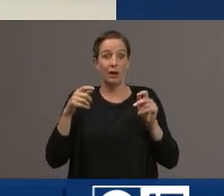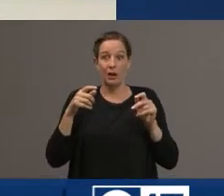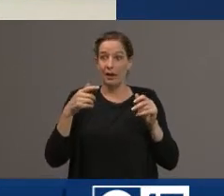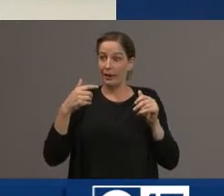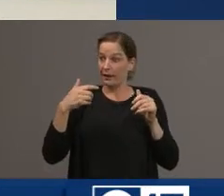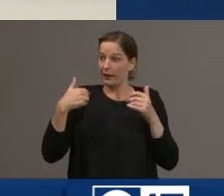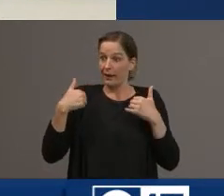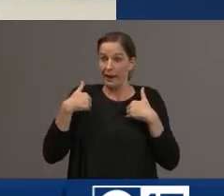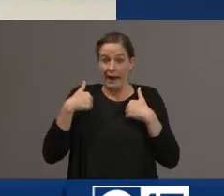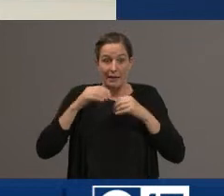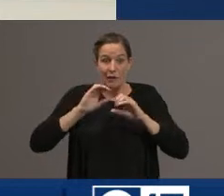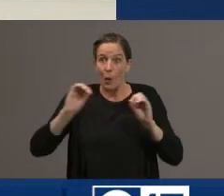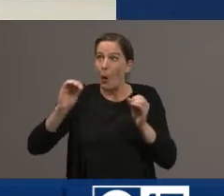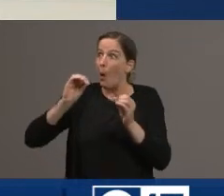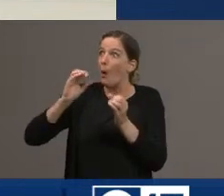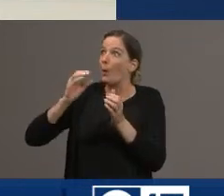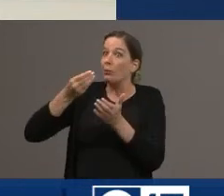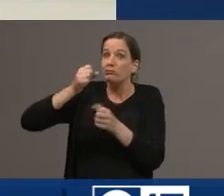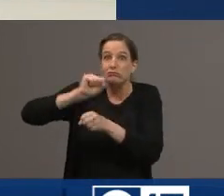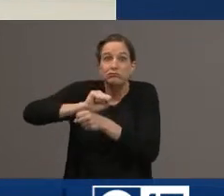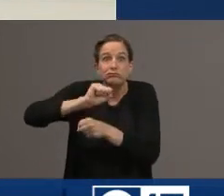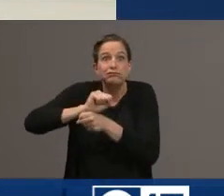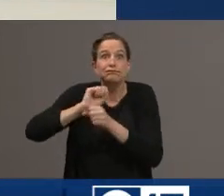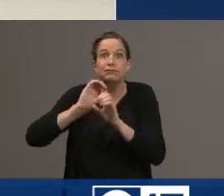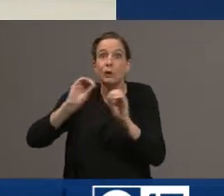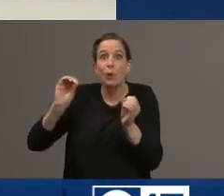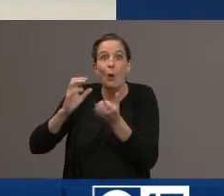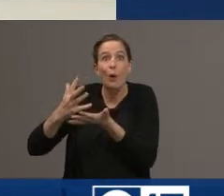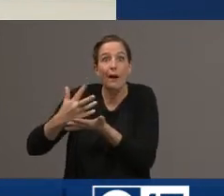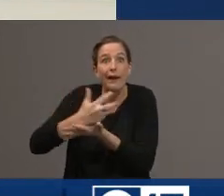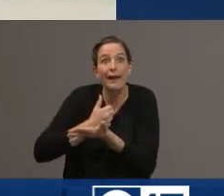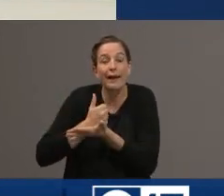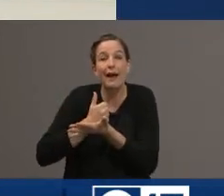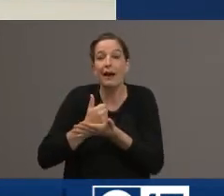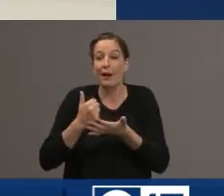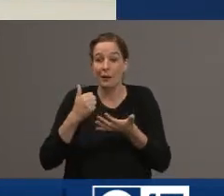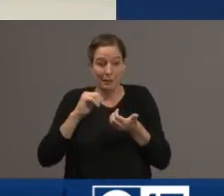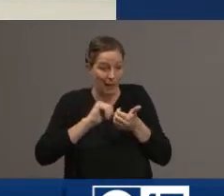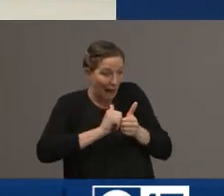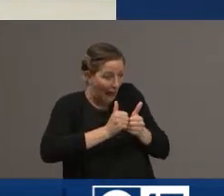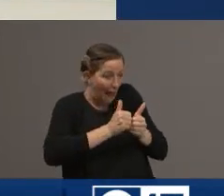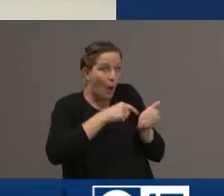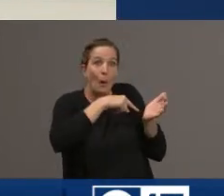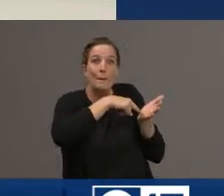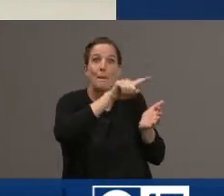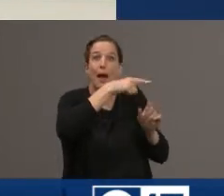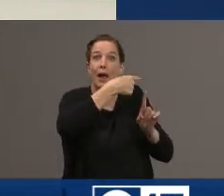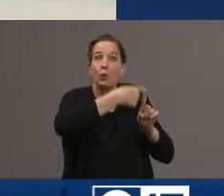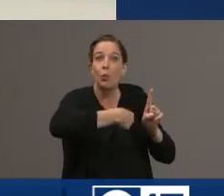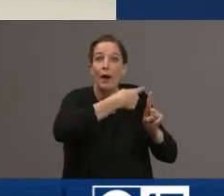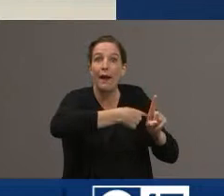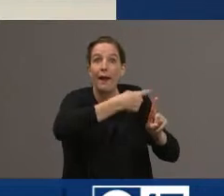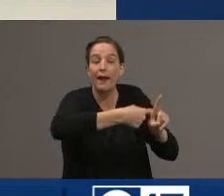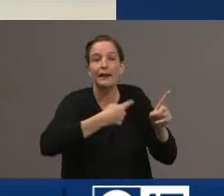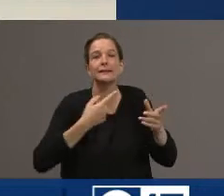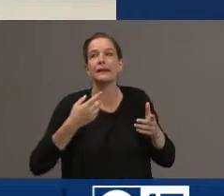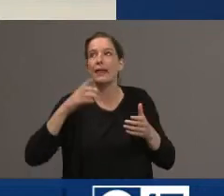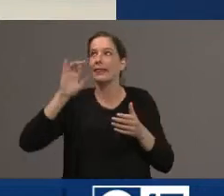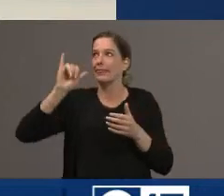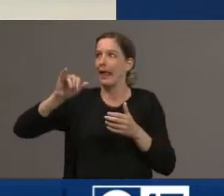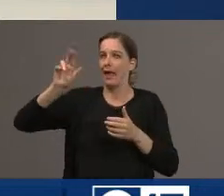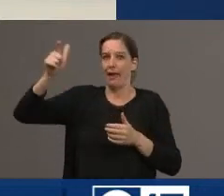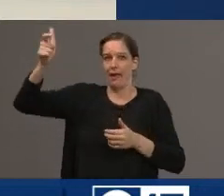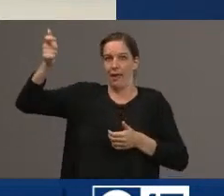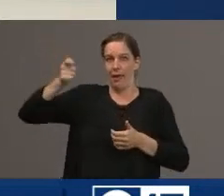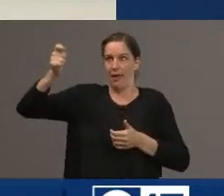have dollars coming in. That's allowed them to make rent payments, or they should have been making rent